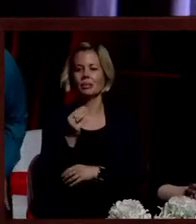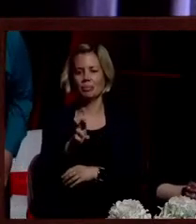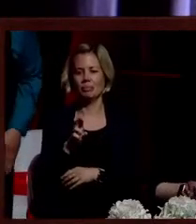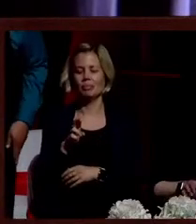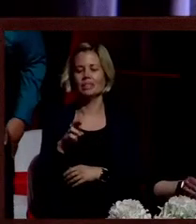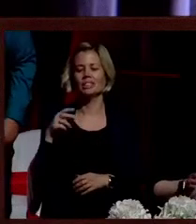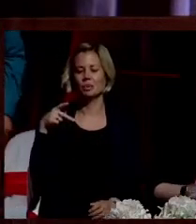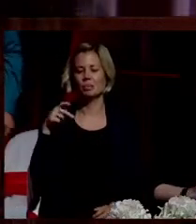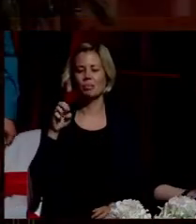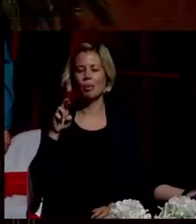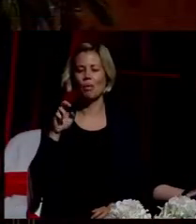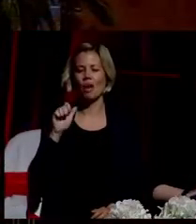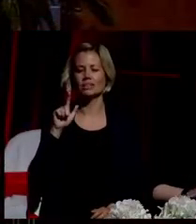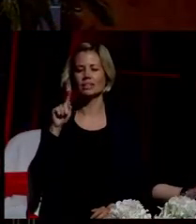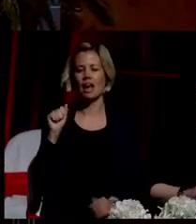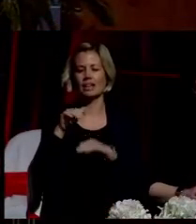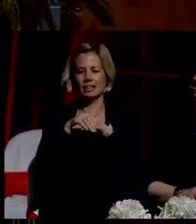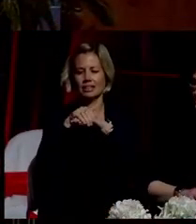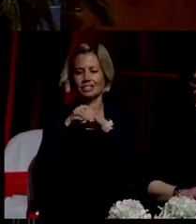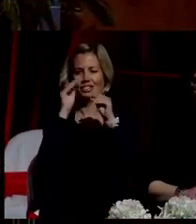teacher.